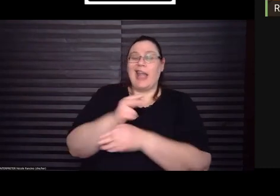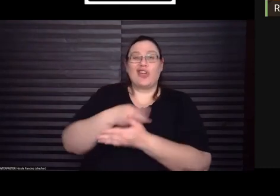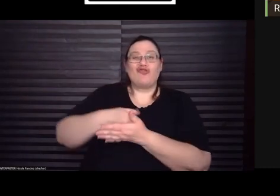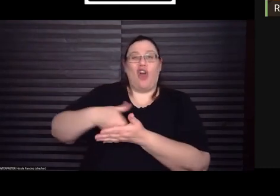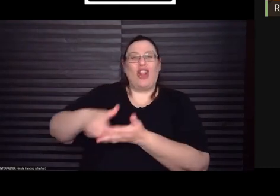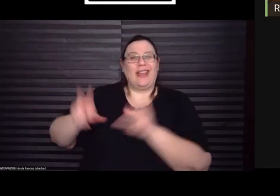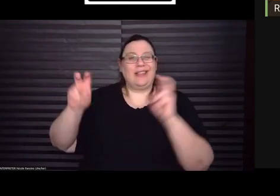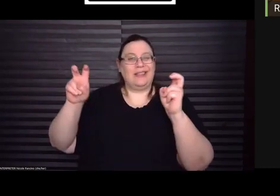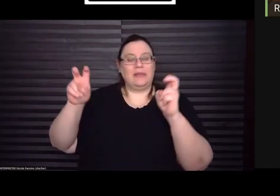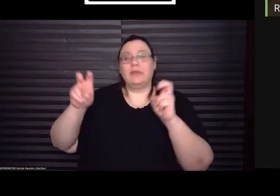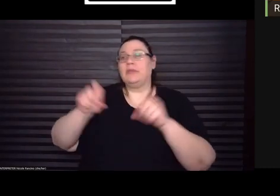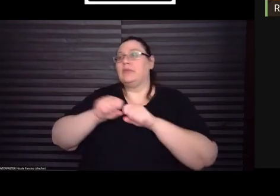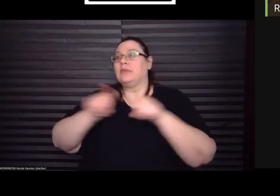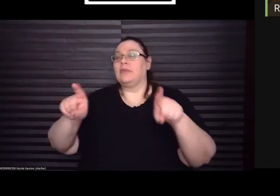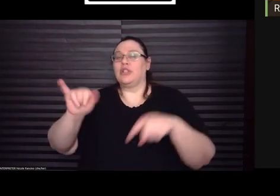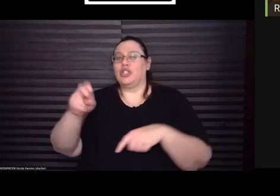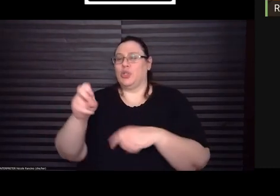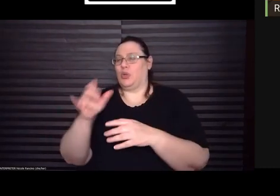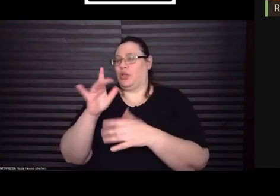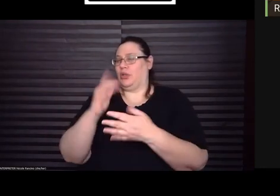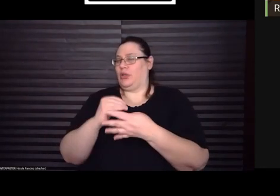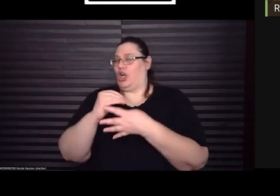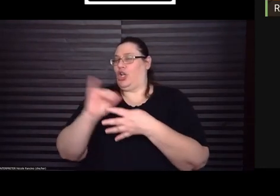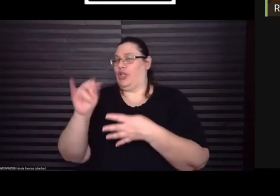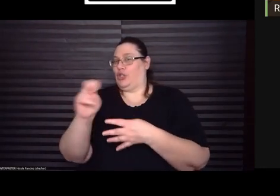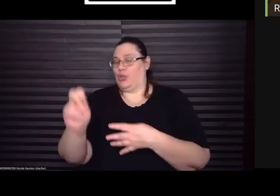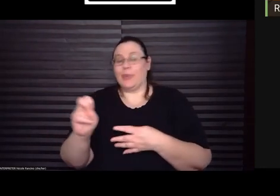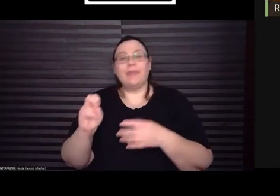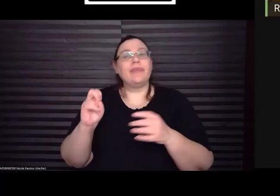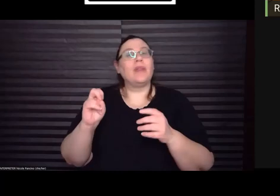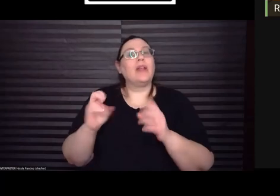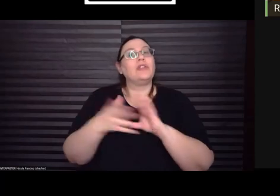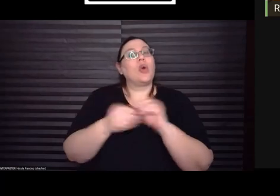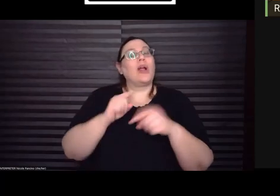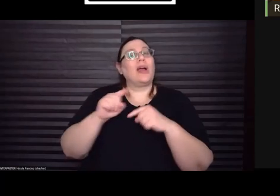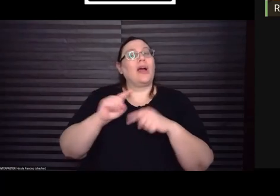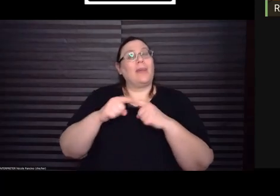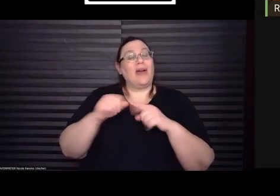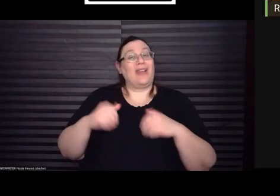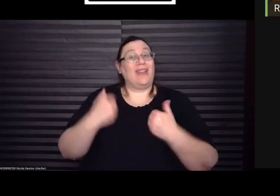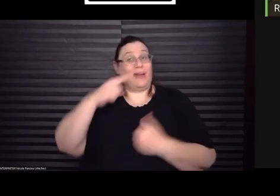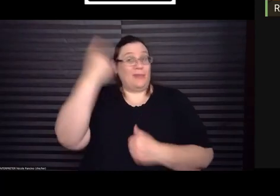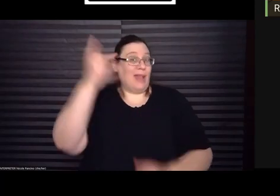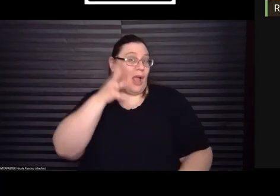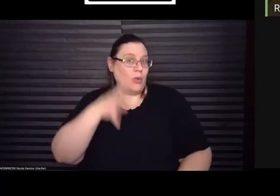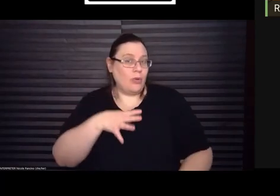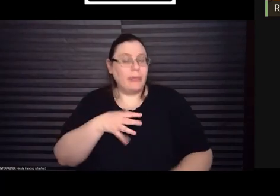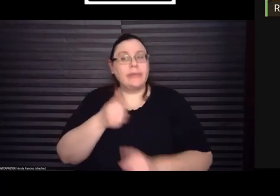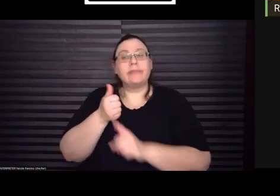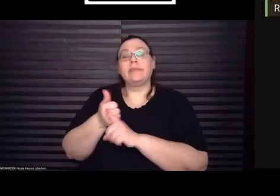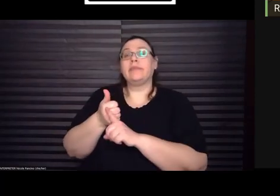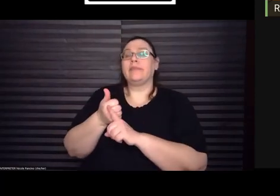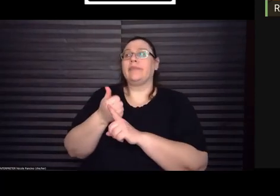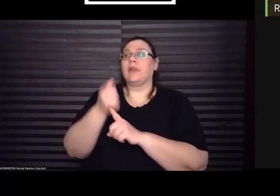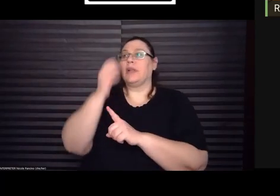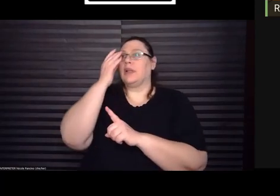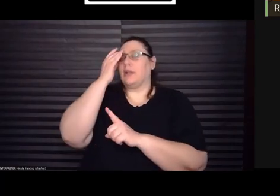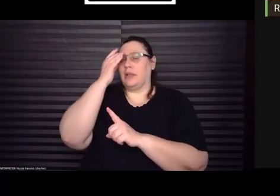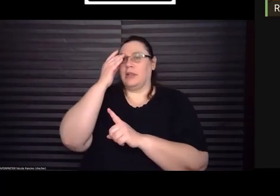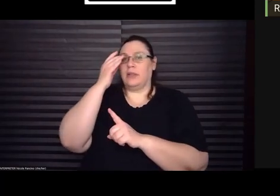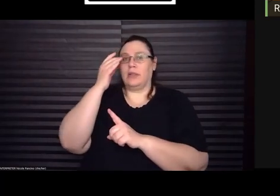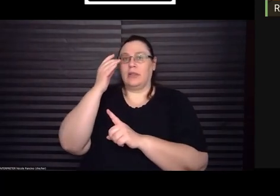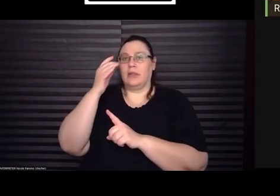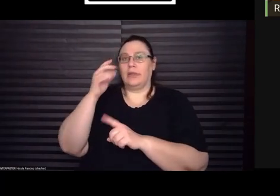Crawling. And that's coming out in June, early June. And it's a story about a young Black woman who ends up, you